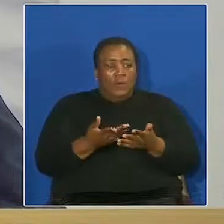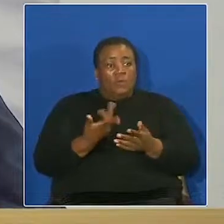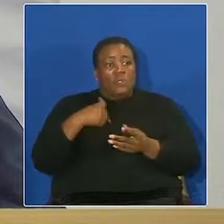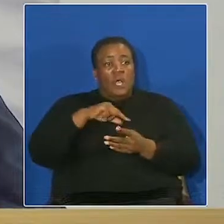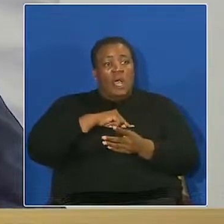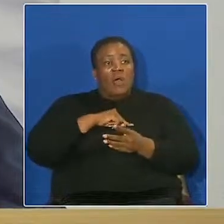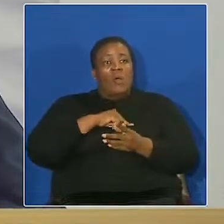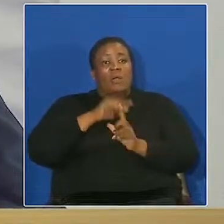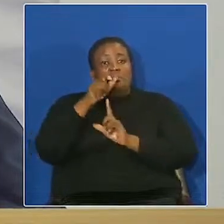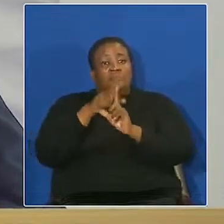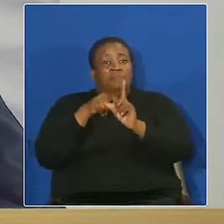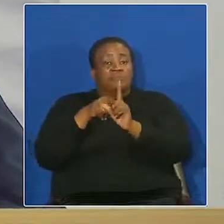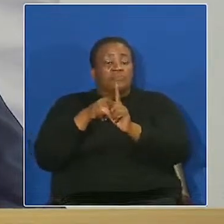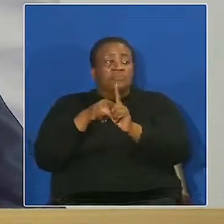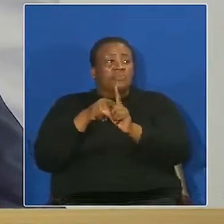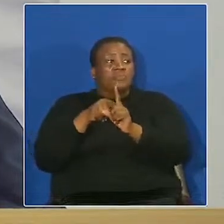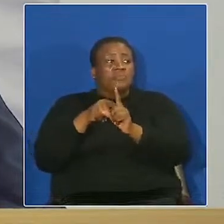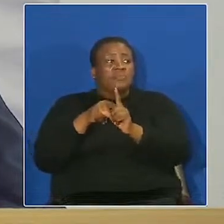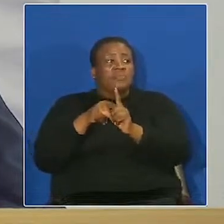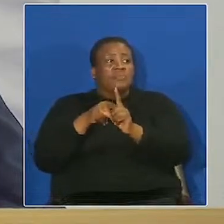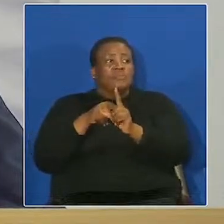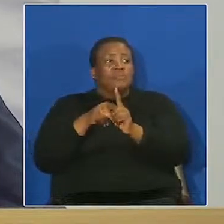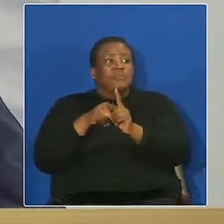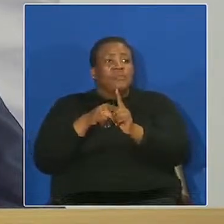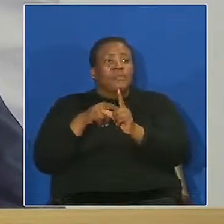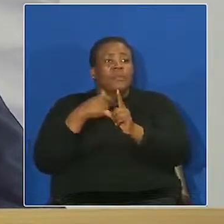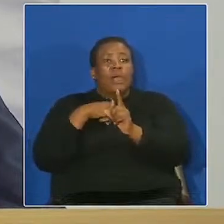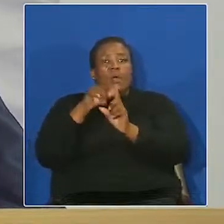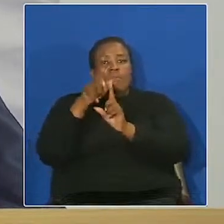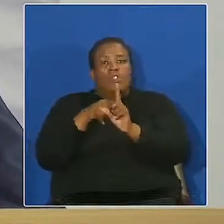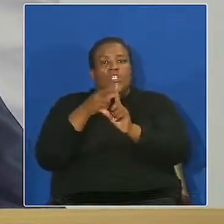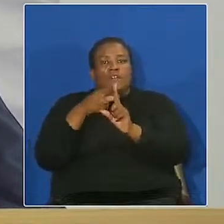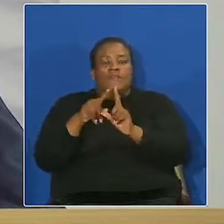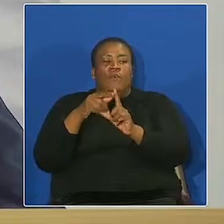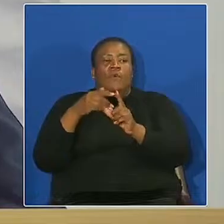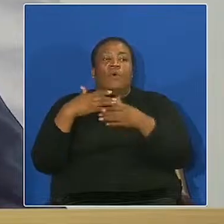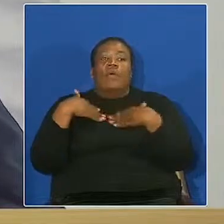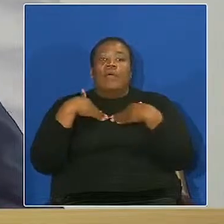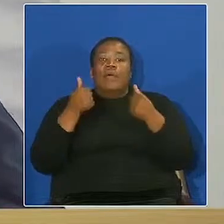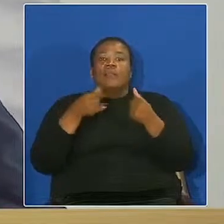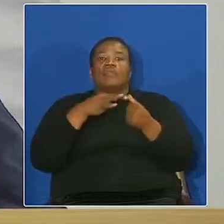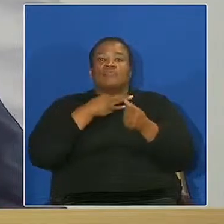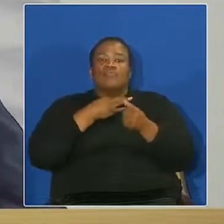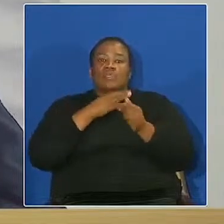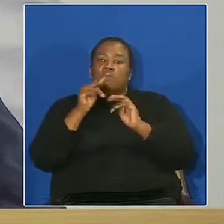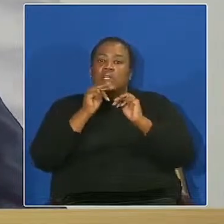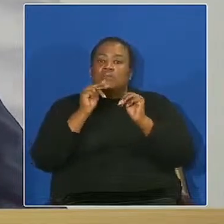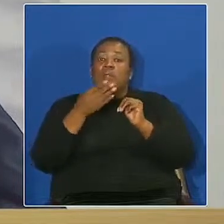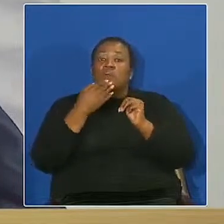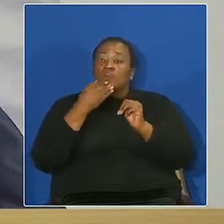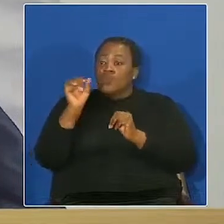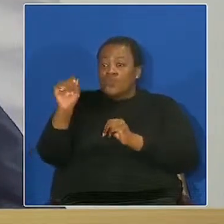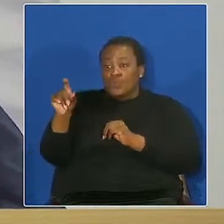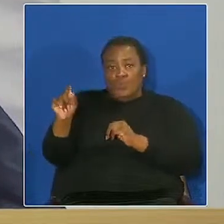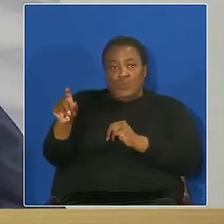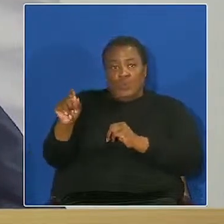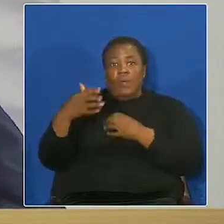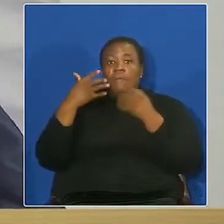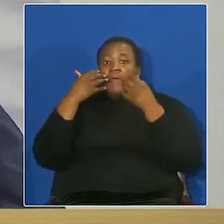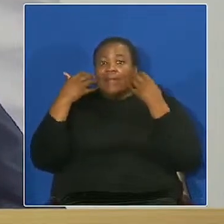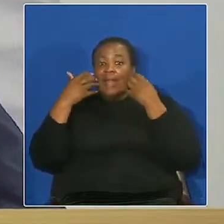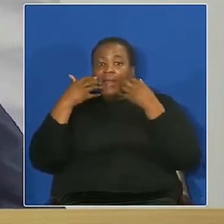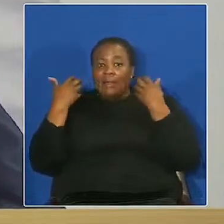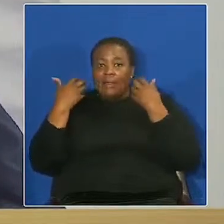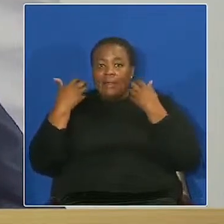guy who's service provider for our health risk management, that is Mr. Matlala himself, the